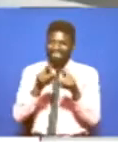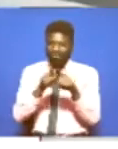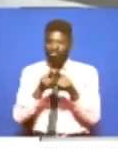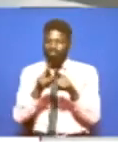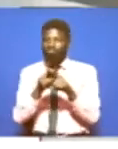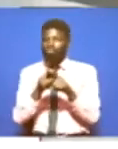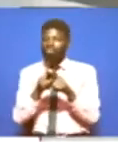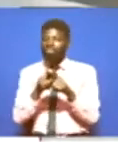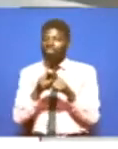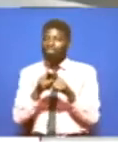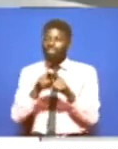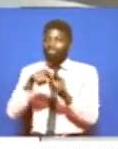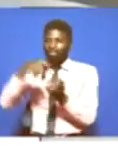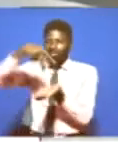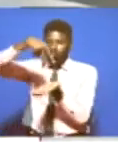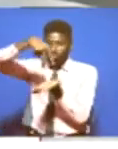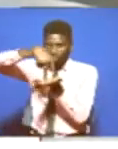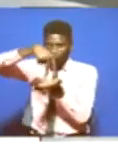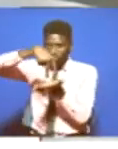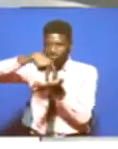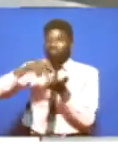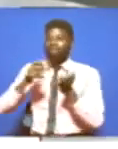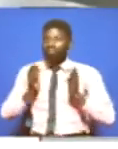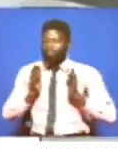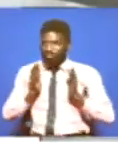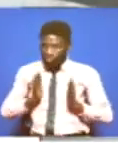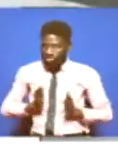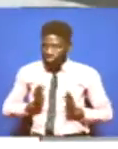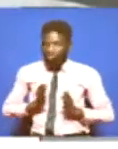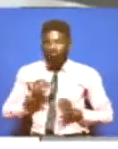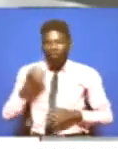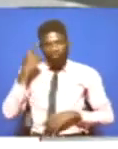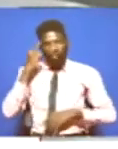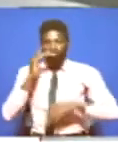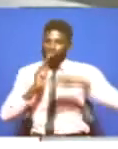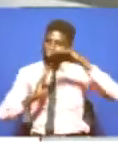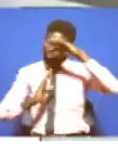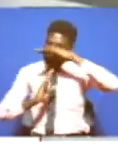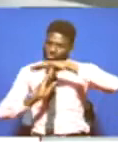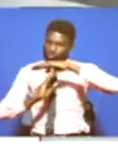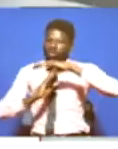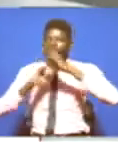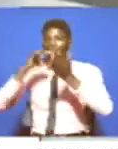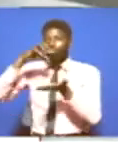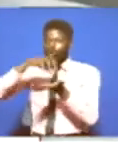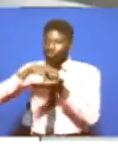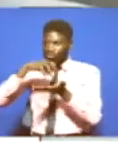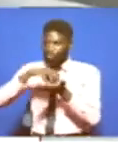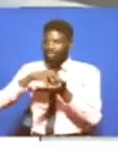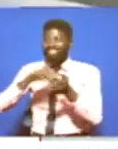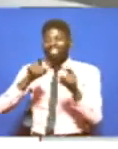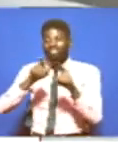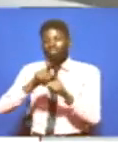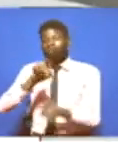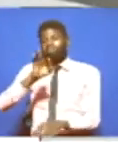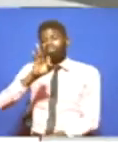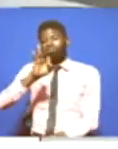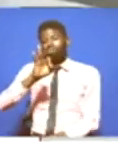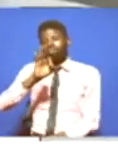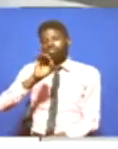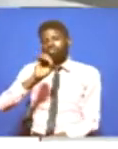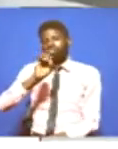as a candidate, actually, for the top seat, and that Ford Asili will